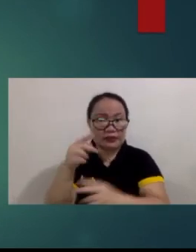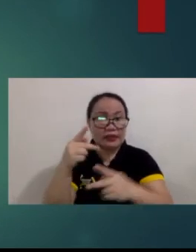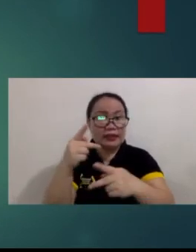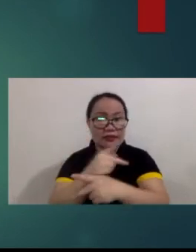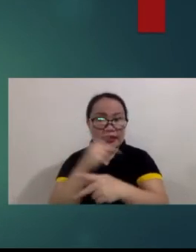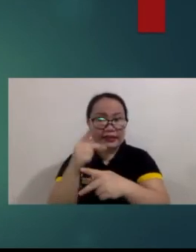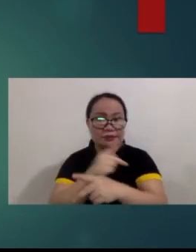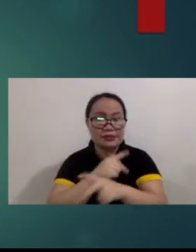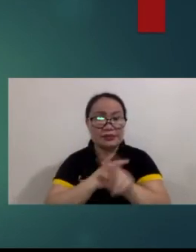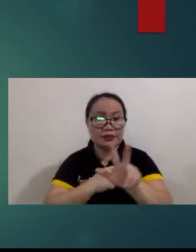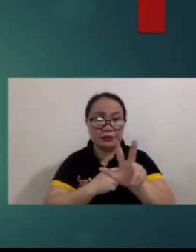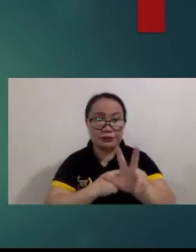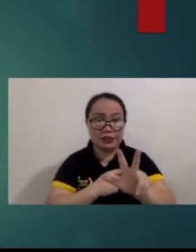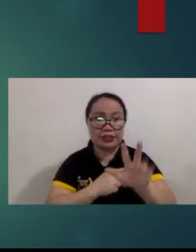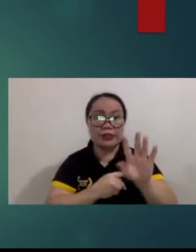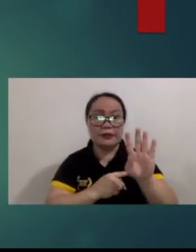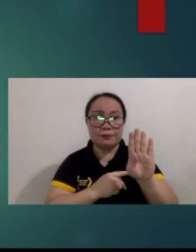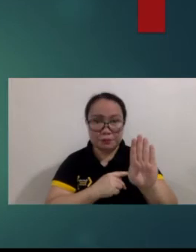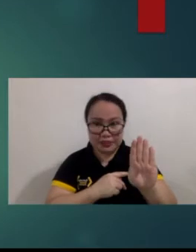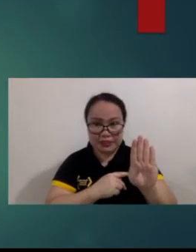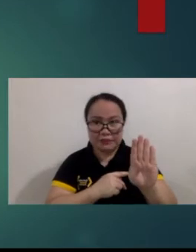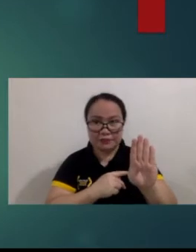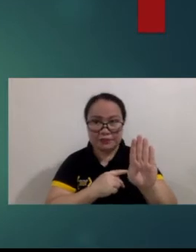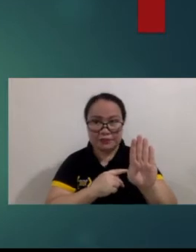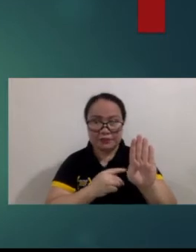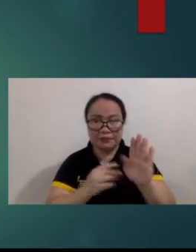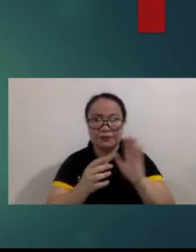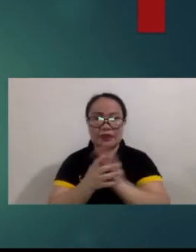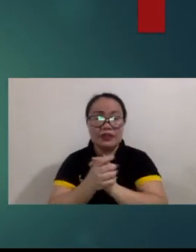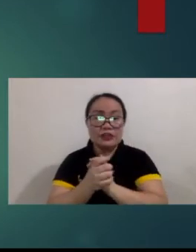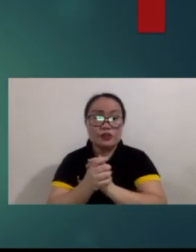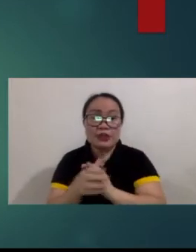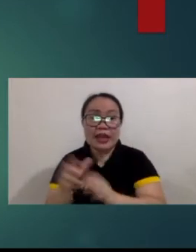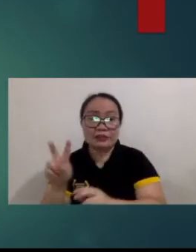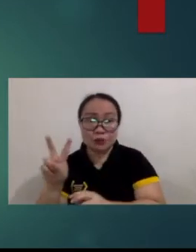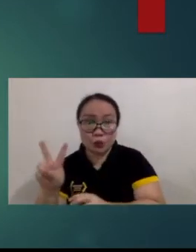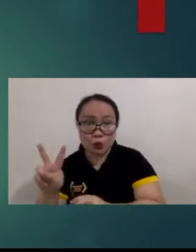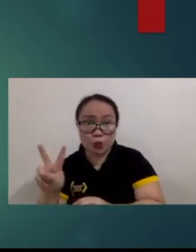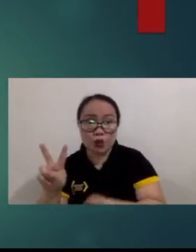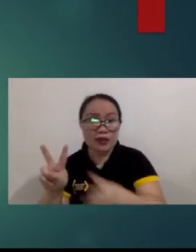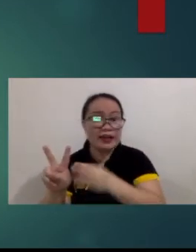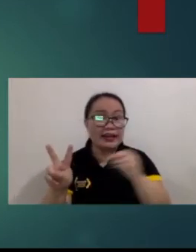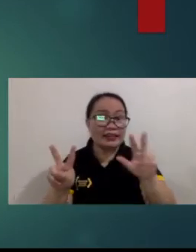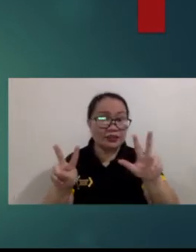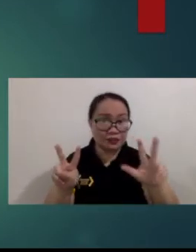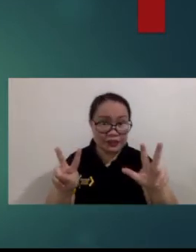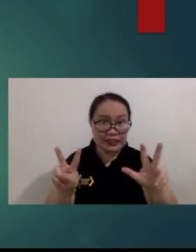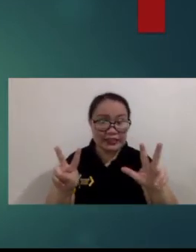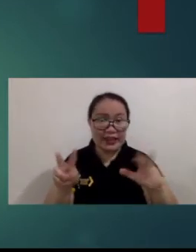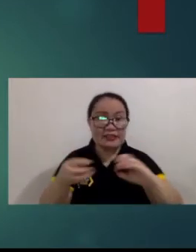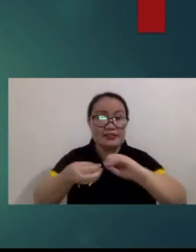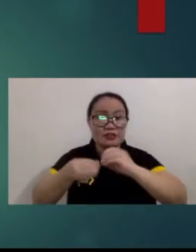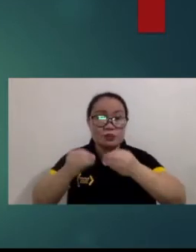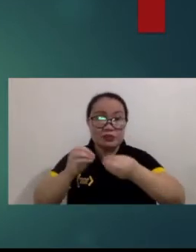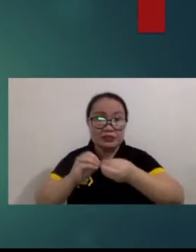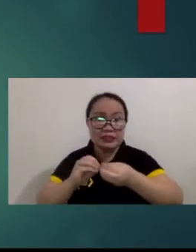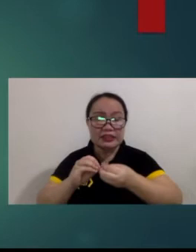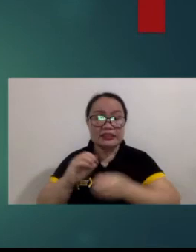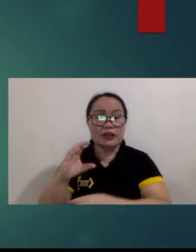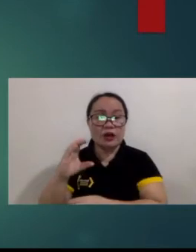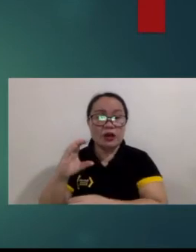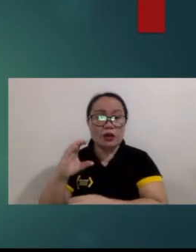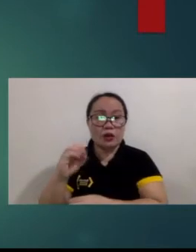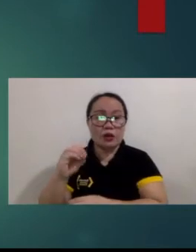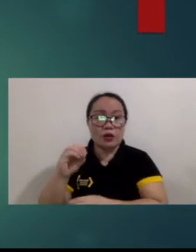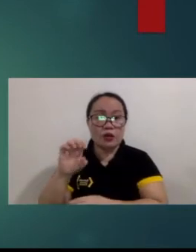squared times 3b. So we have 2 and 3 as the